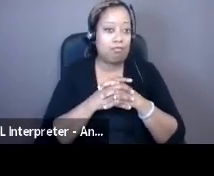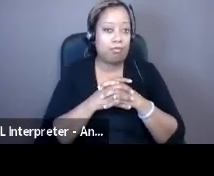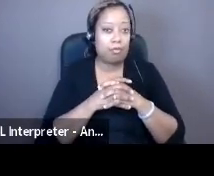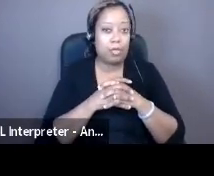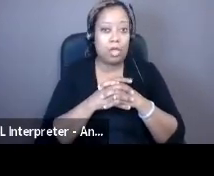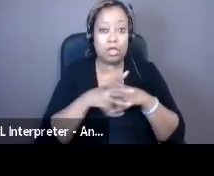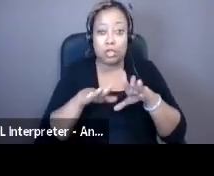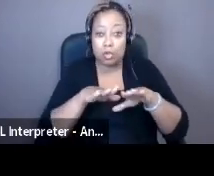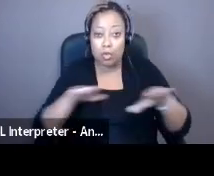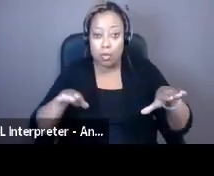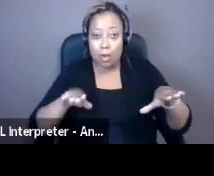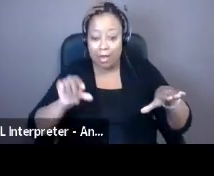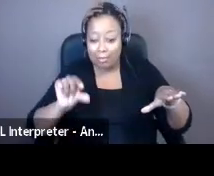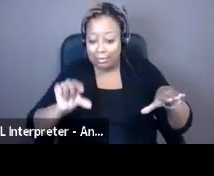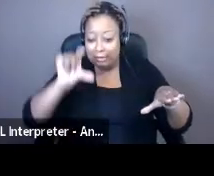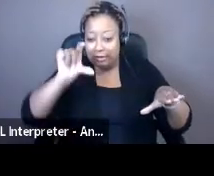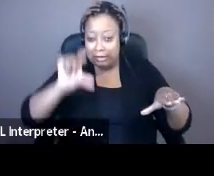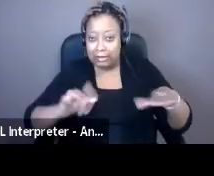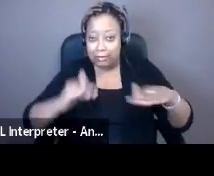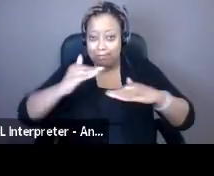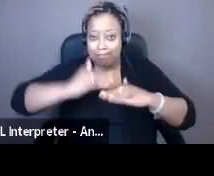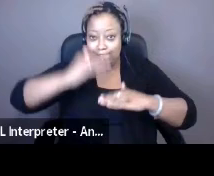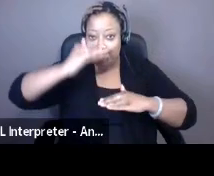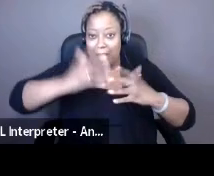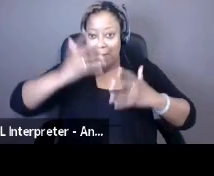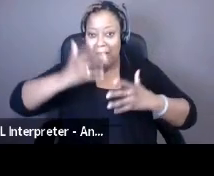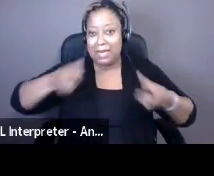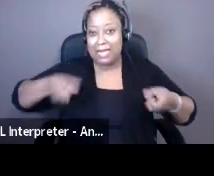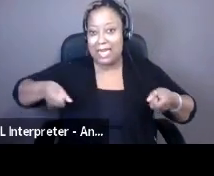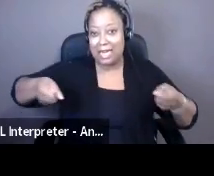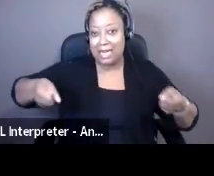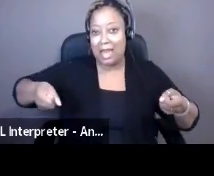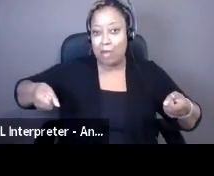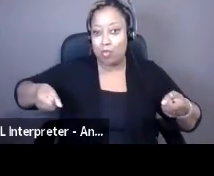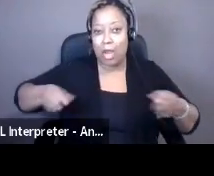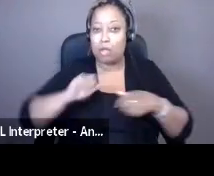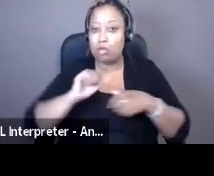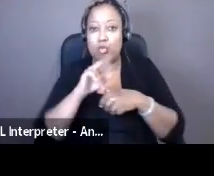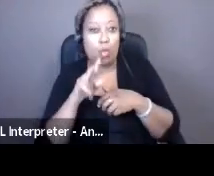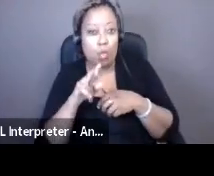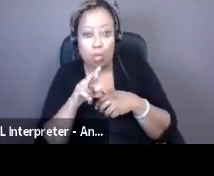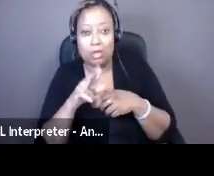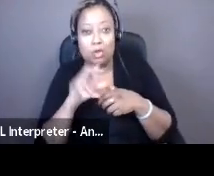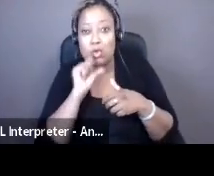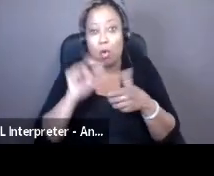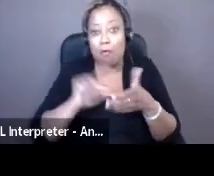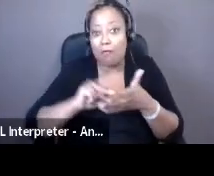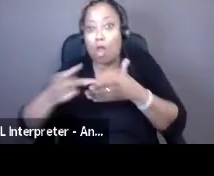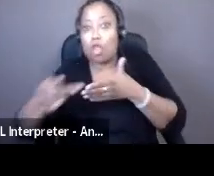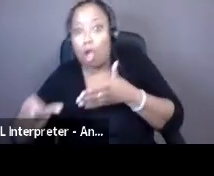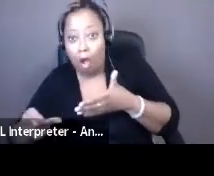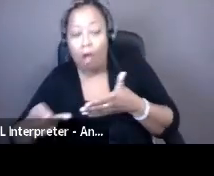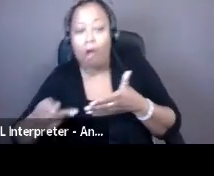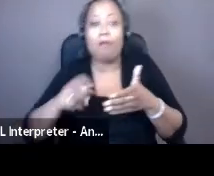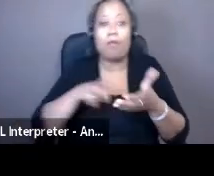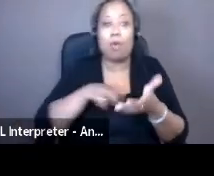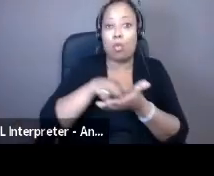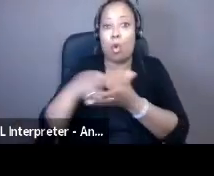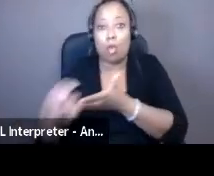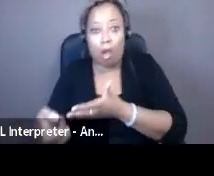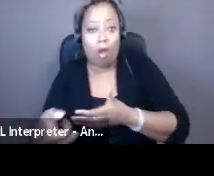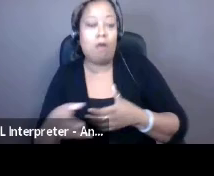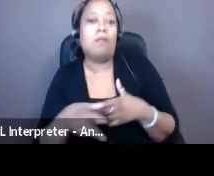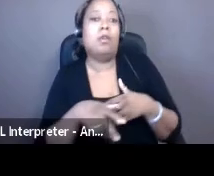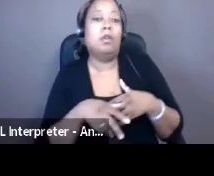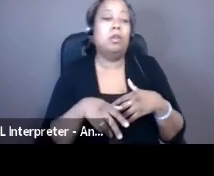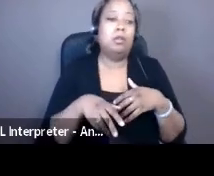need guardrails and handrails just to be a little safer so you don't roll off or fall off of the ramp.